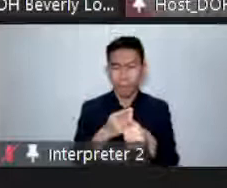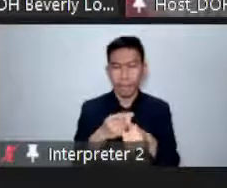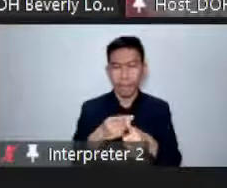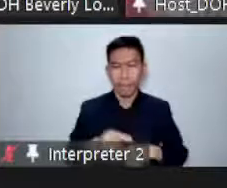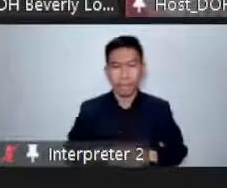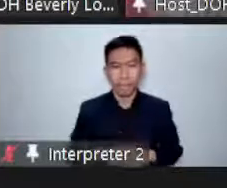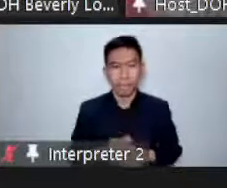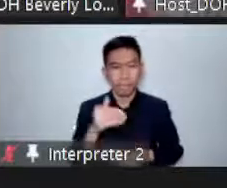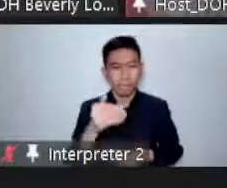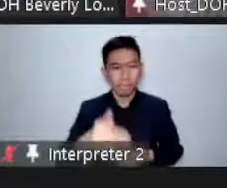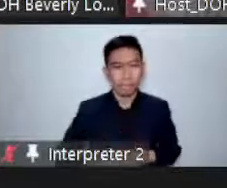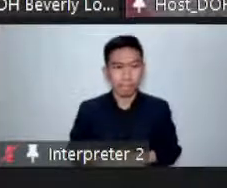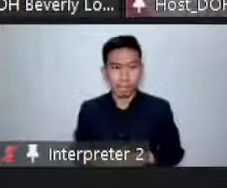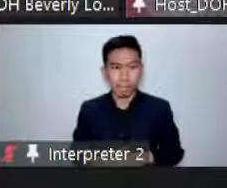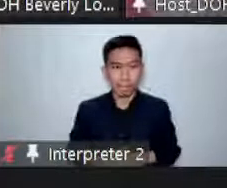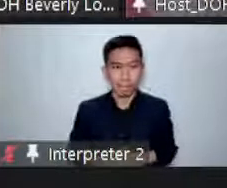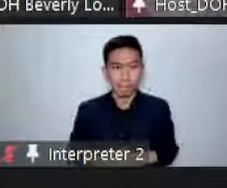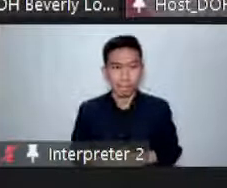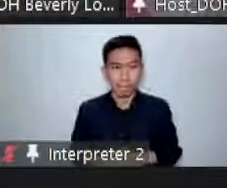Next, please.